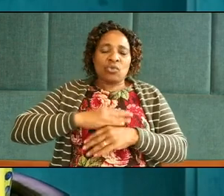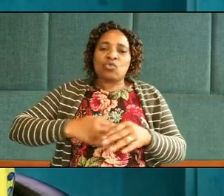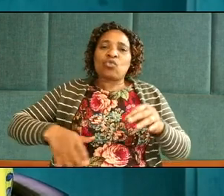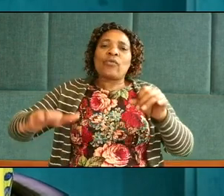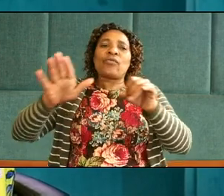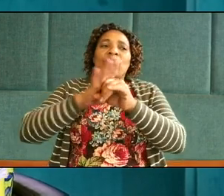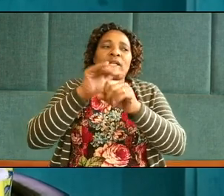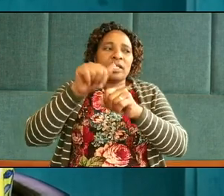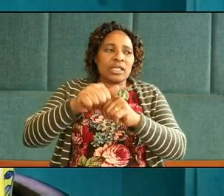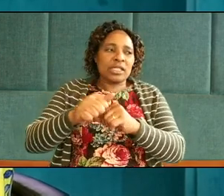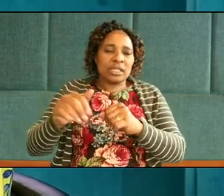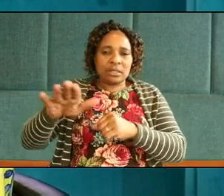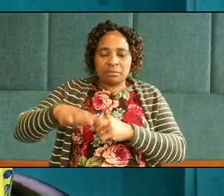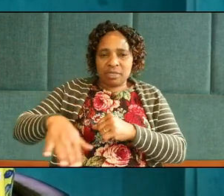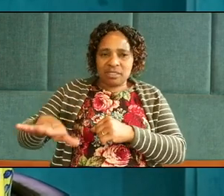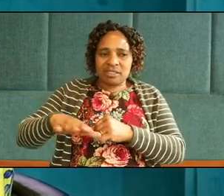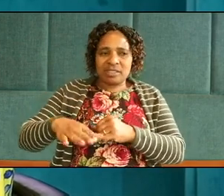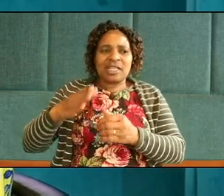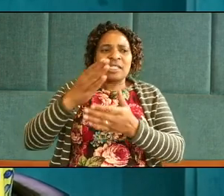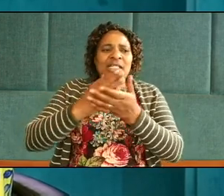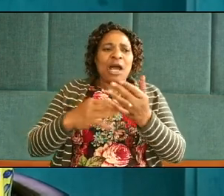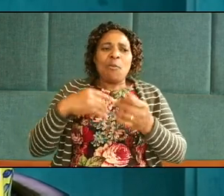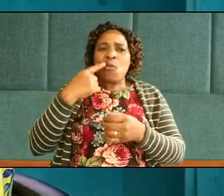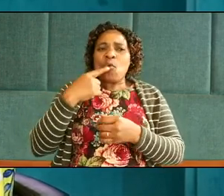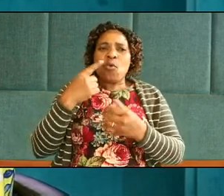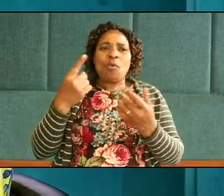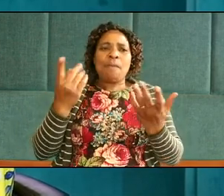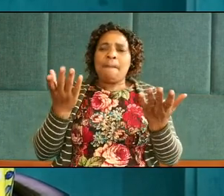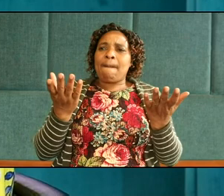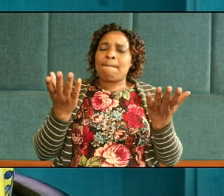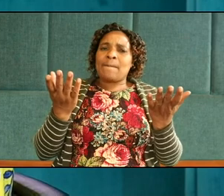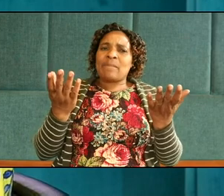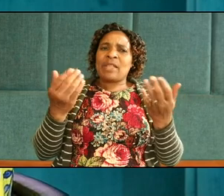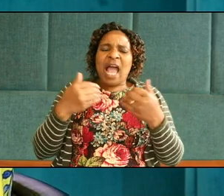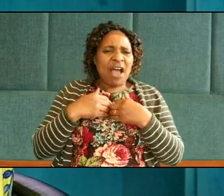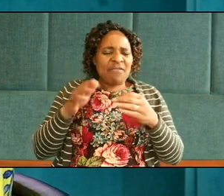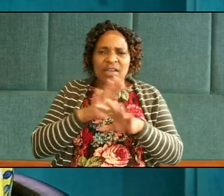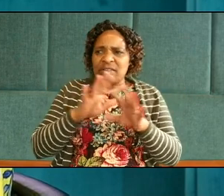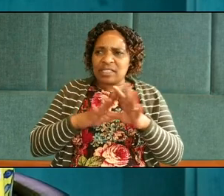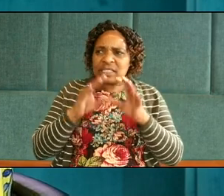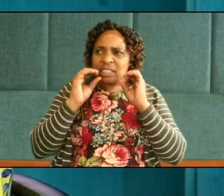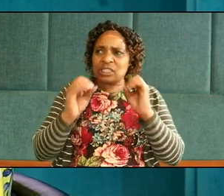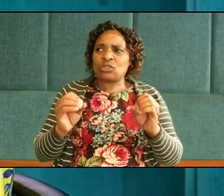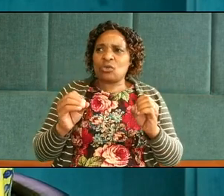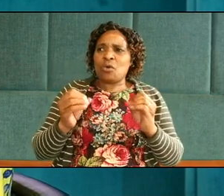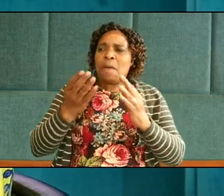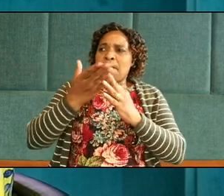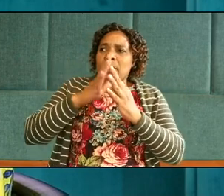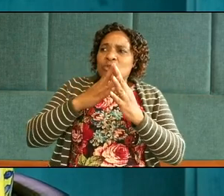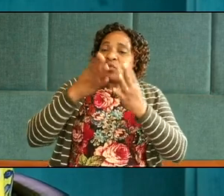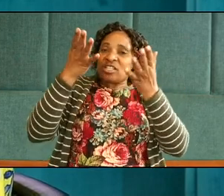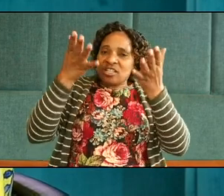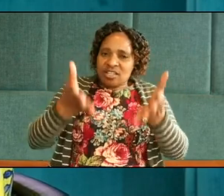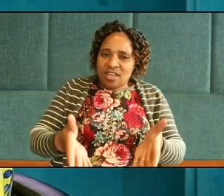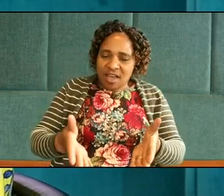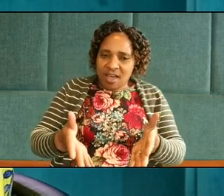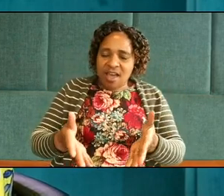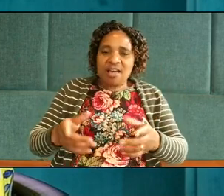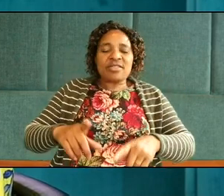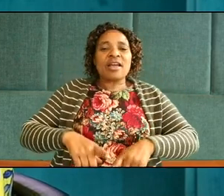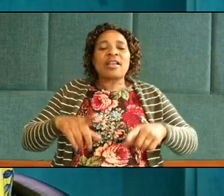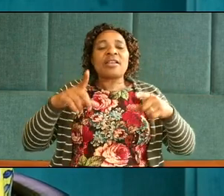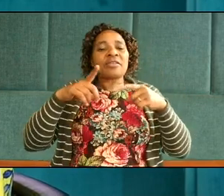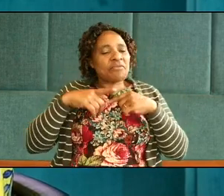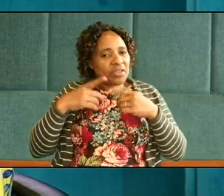this gap. And there are some who are not, they do not have everything. They are in between here, and they are